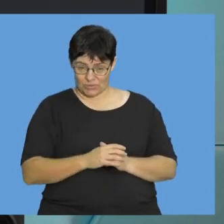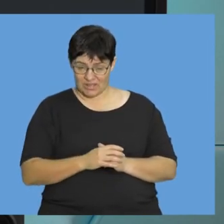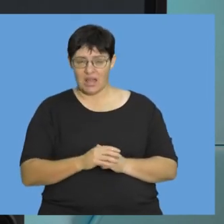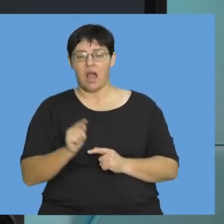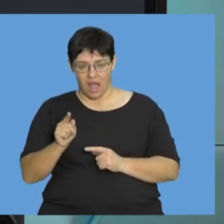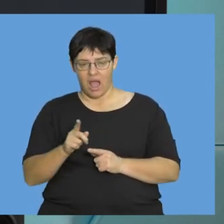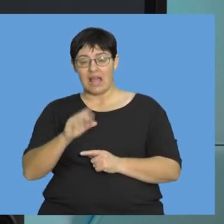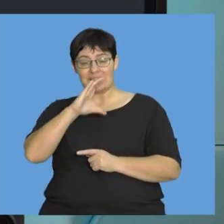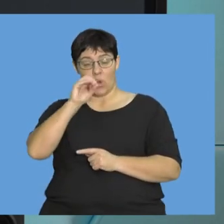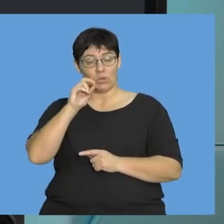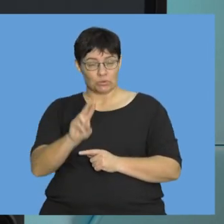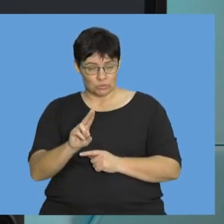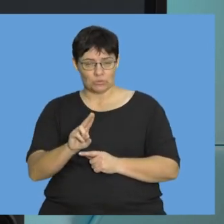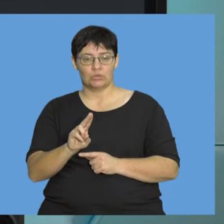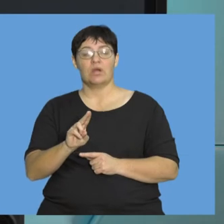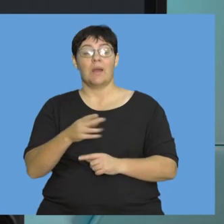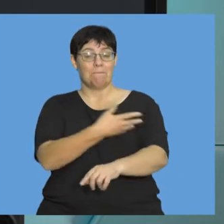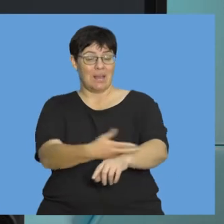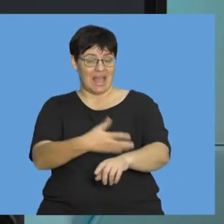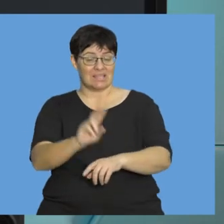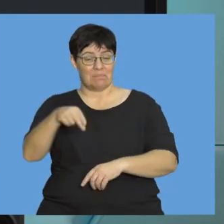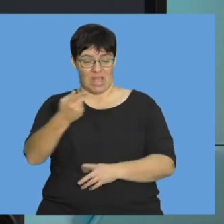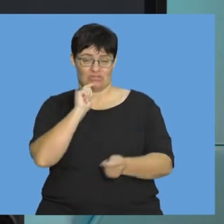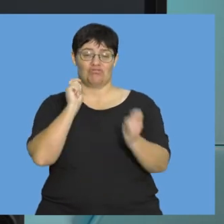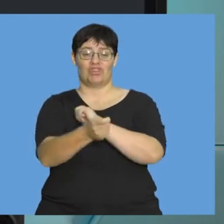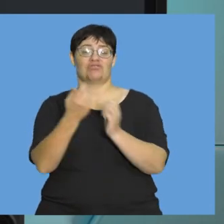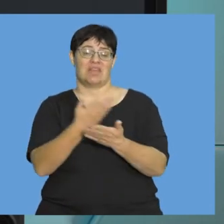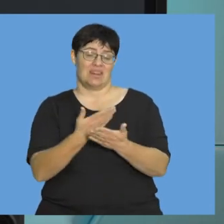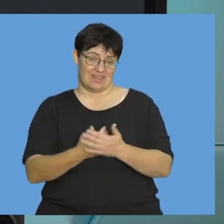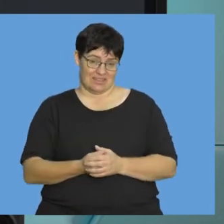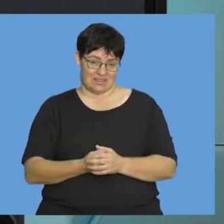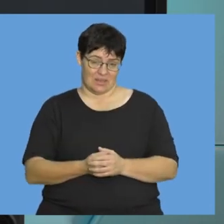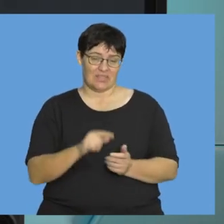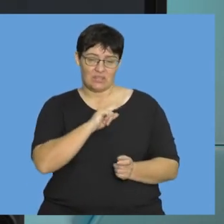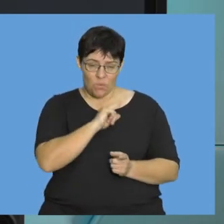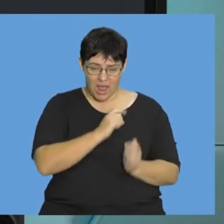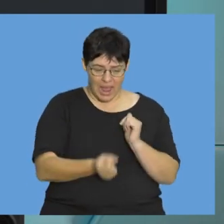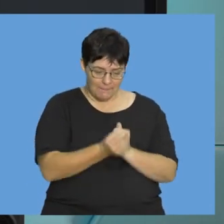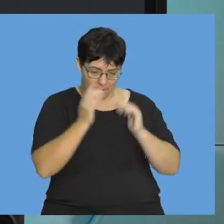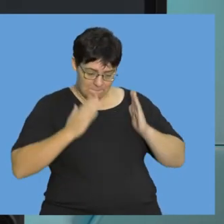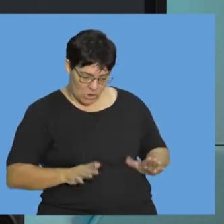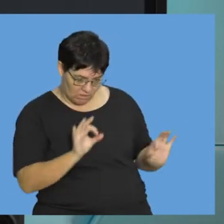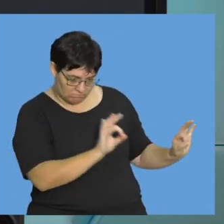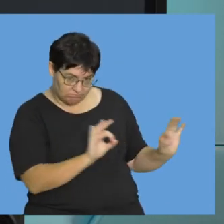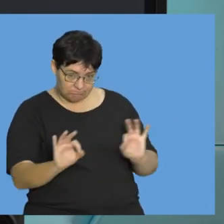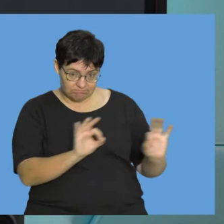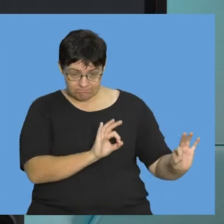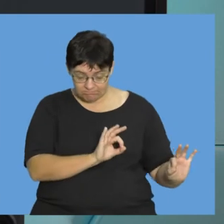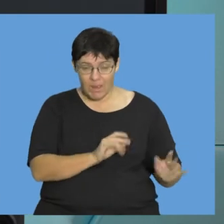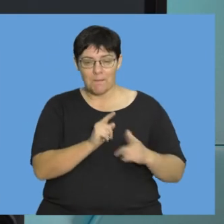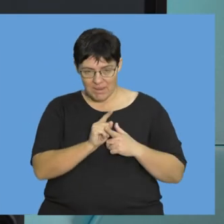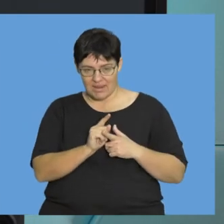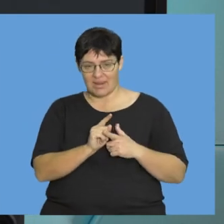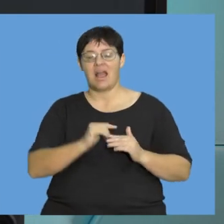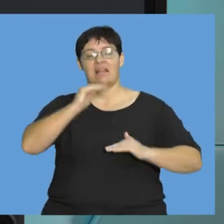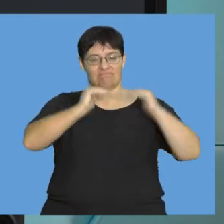carbon dioxide. Carbon dioxide can change the pH of your blood. So you need to have certain things going on in